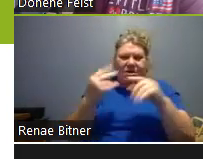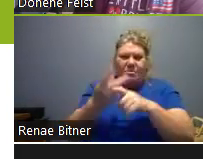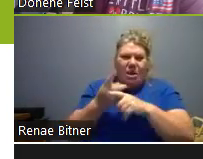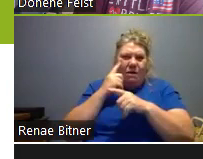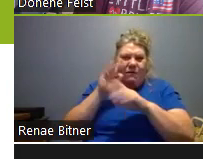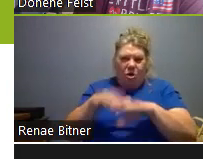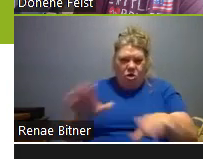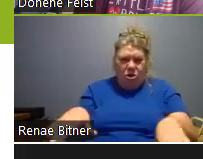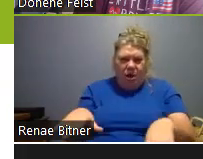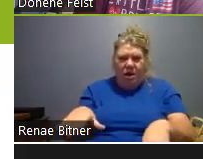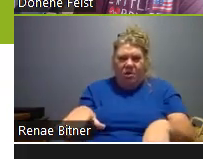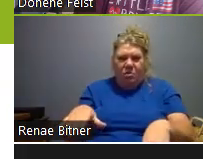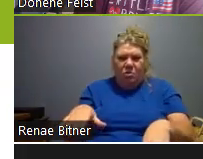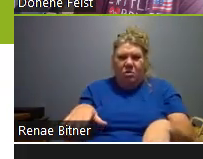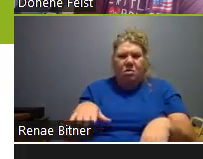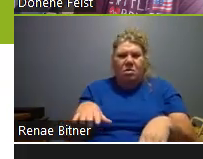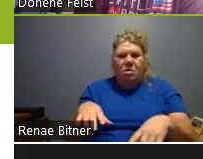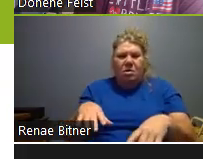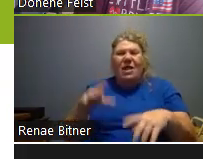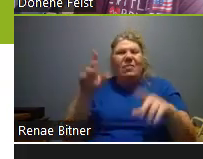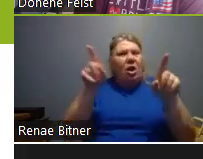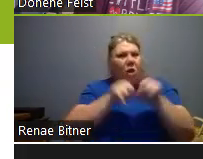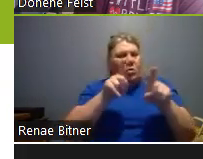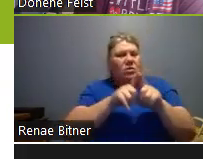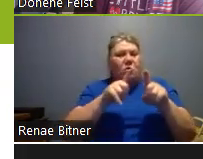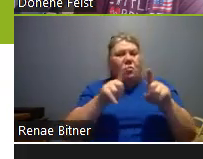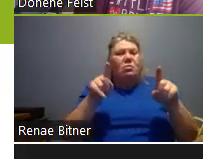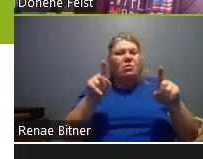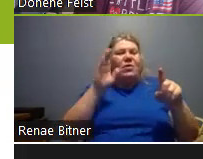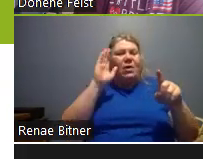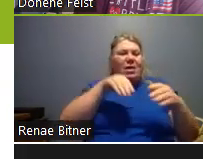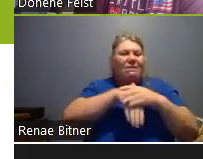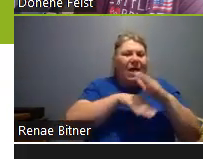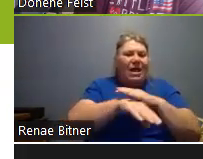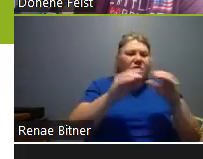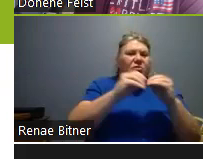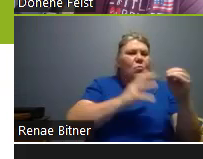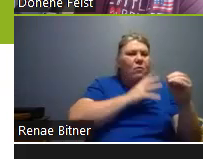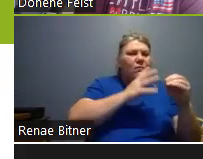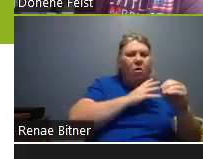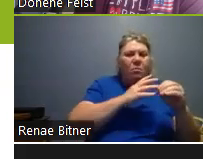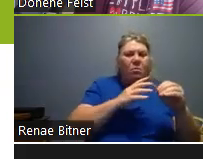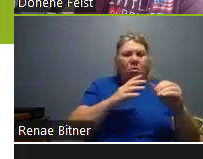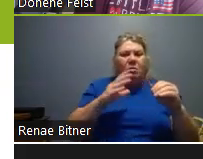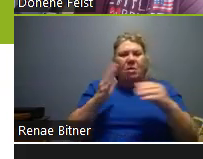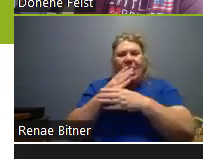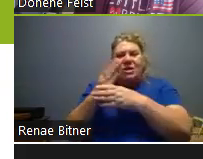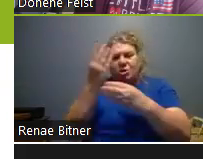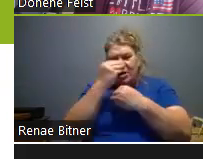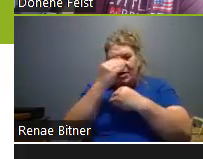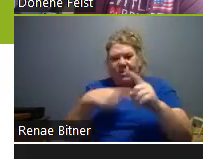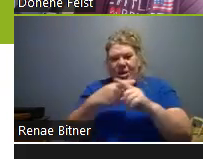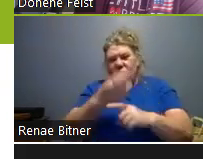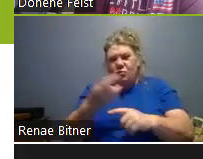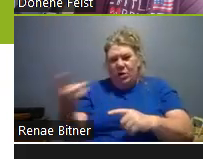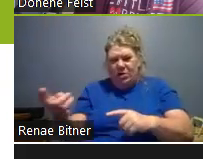youth. They'll get more access to informal and formal information and resources that are family and youth